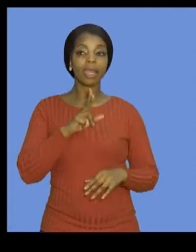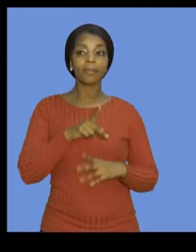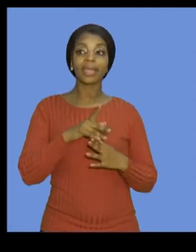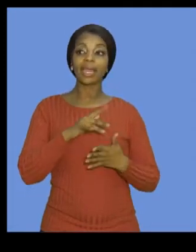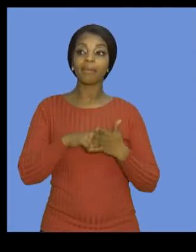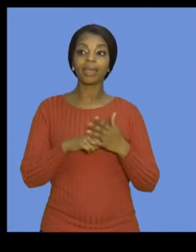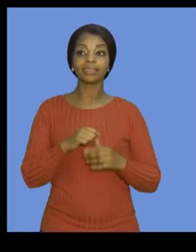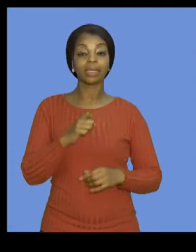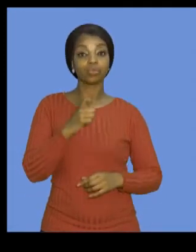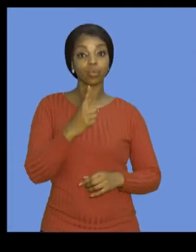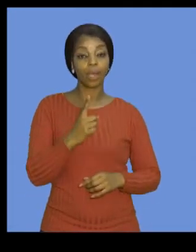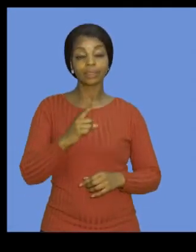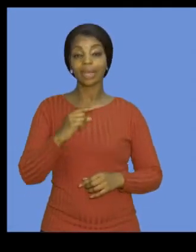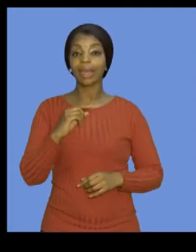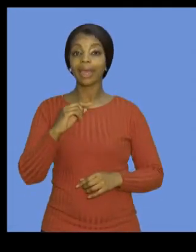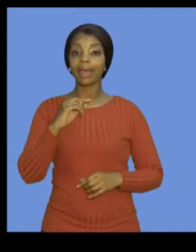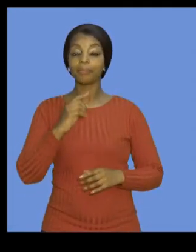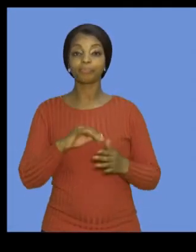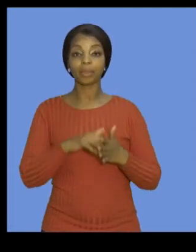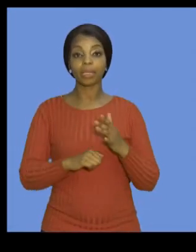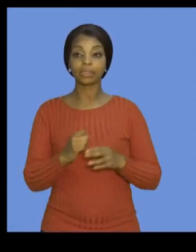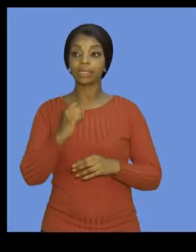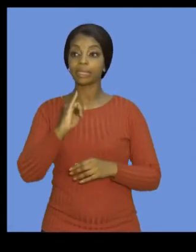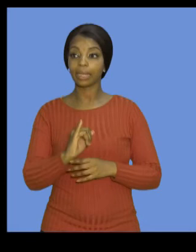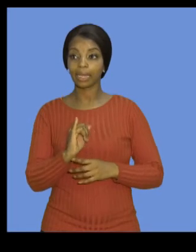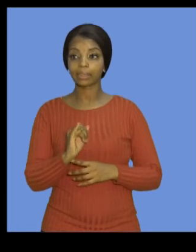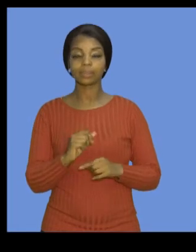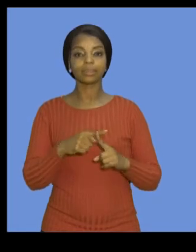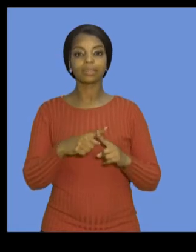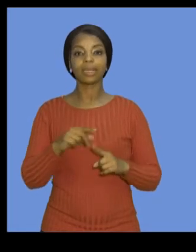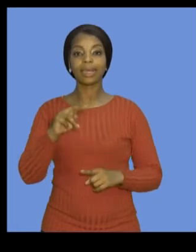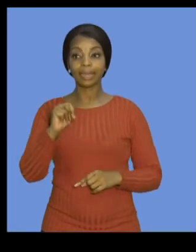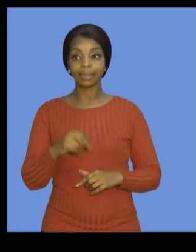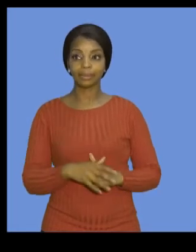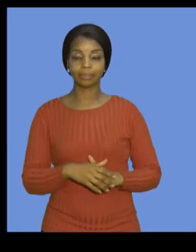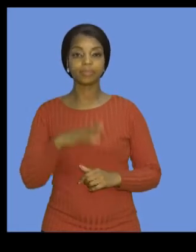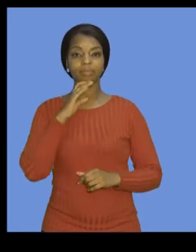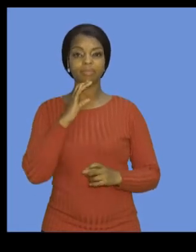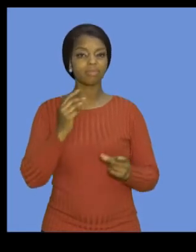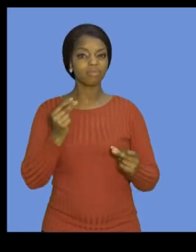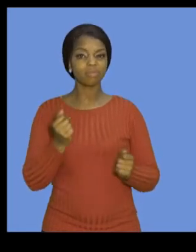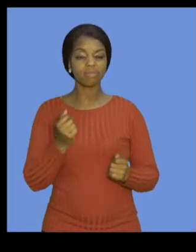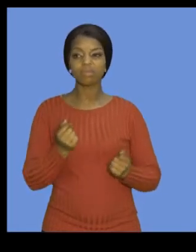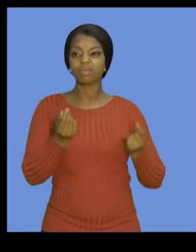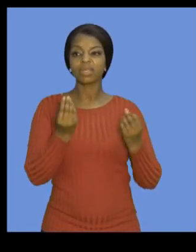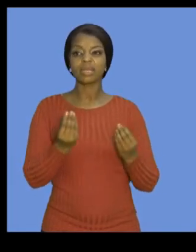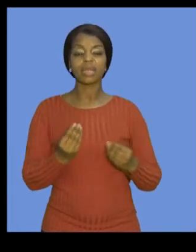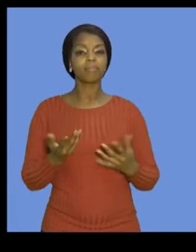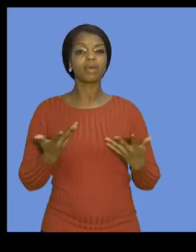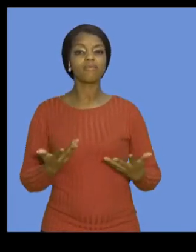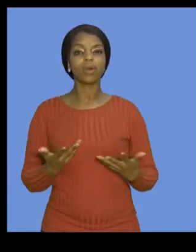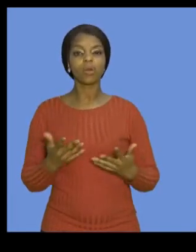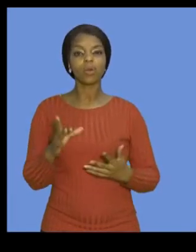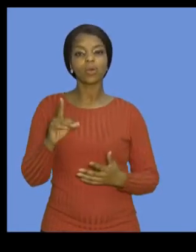multiplied by N, right? So quickly, if we look at our data, remember that A is what I don't know, that's